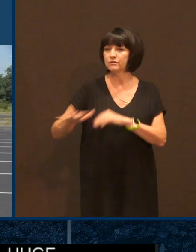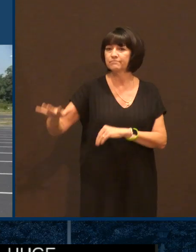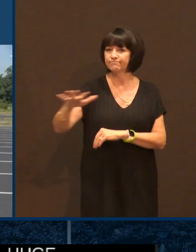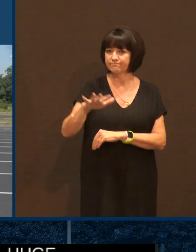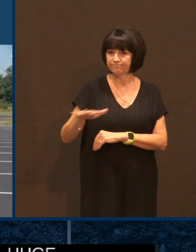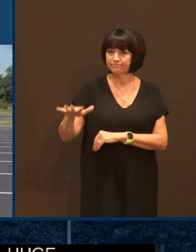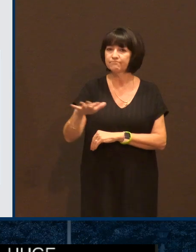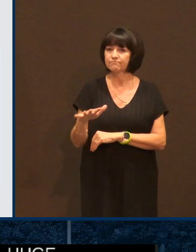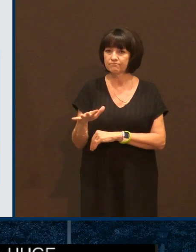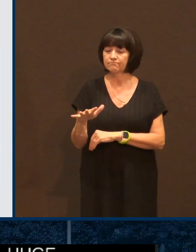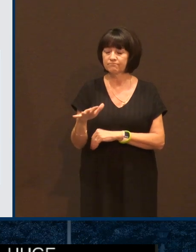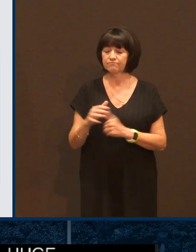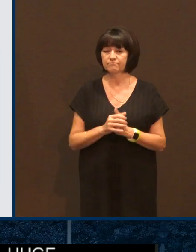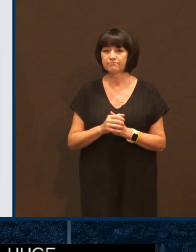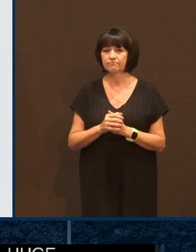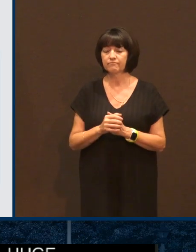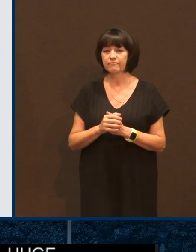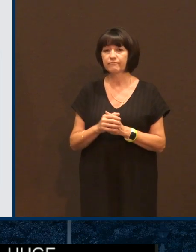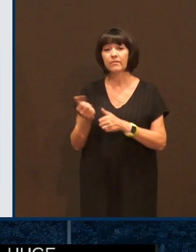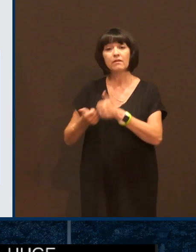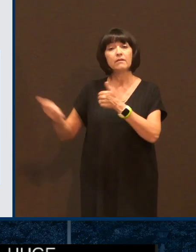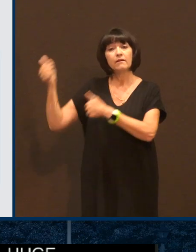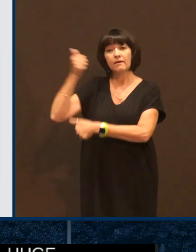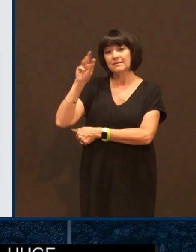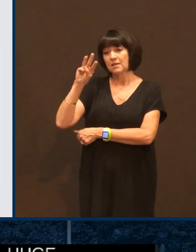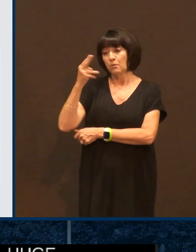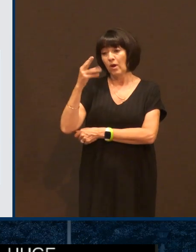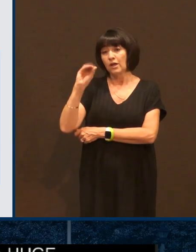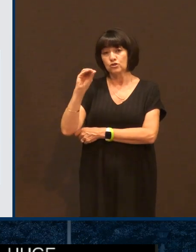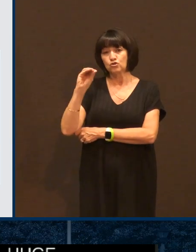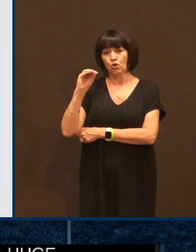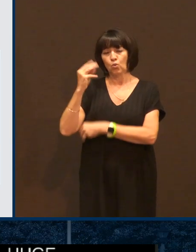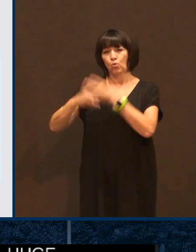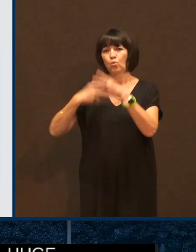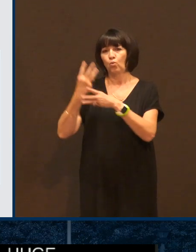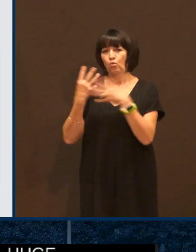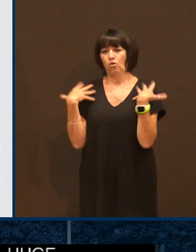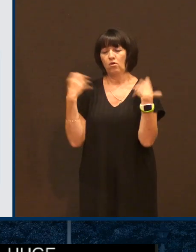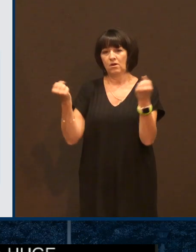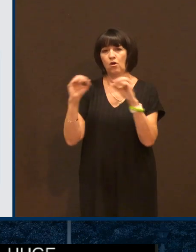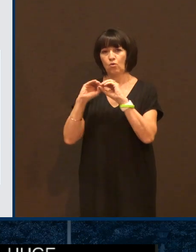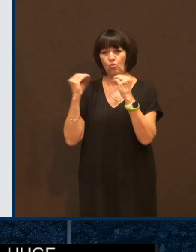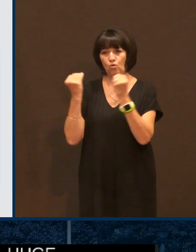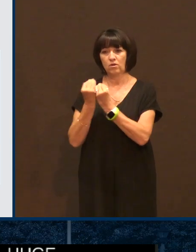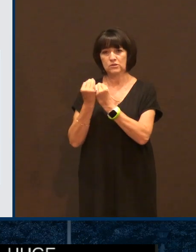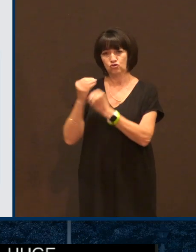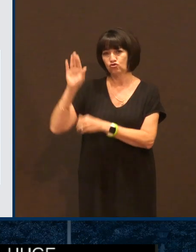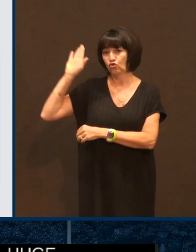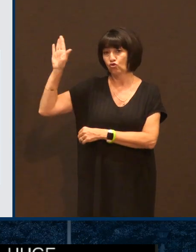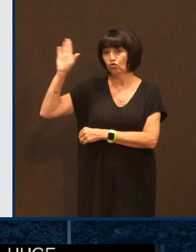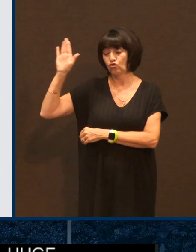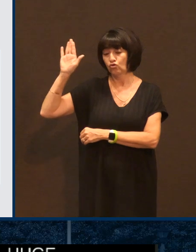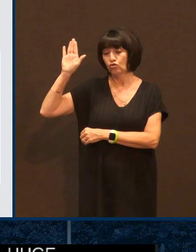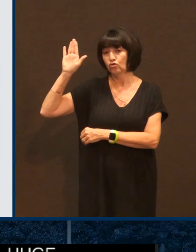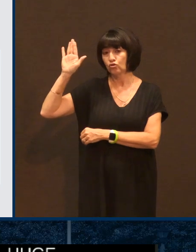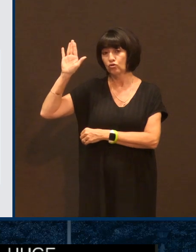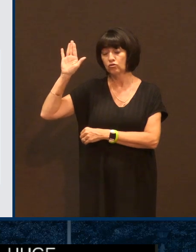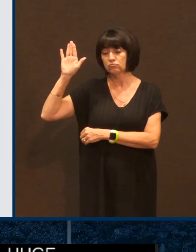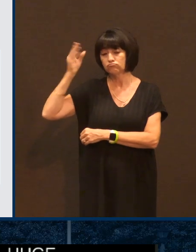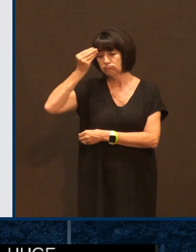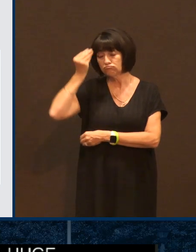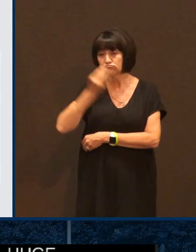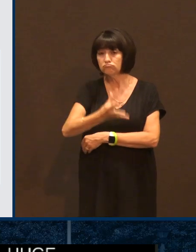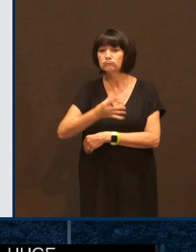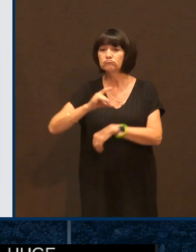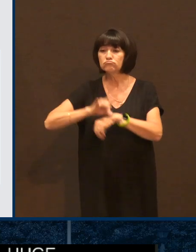And so the WHO, as I said a minute ago, recommends states stay below 5% positive to control the spread of the virus, and